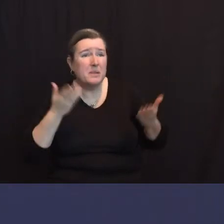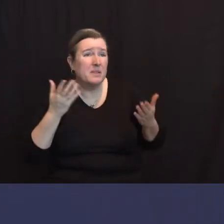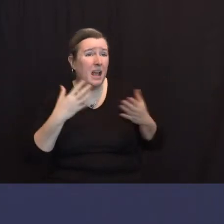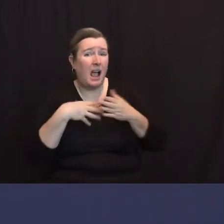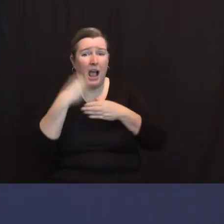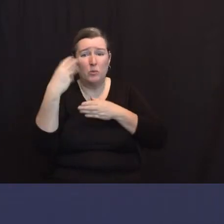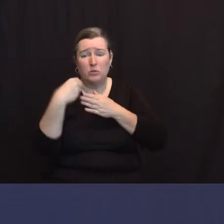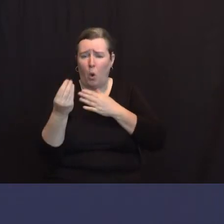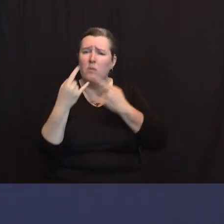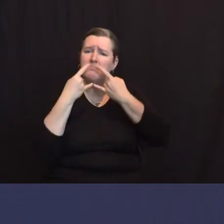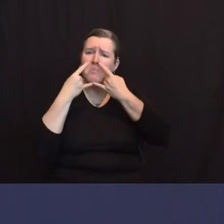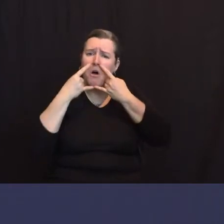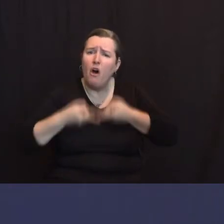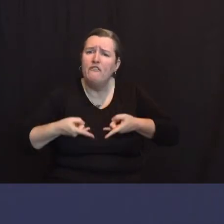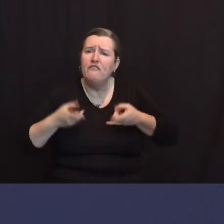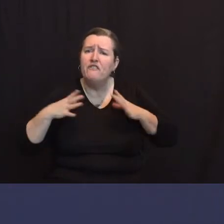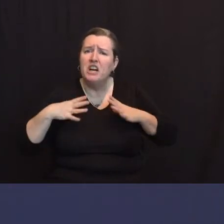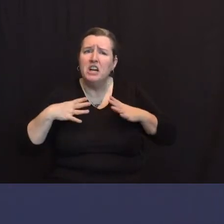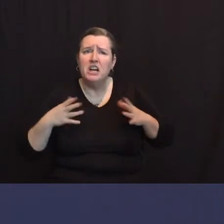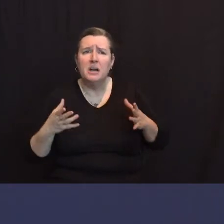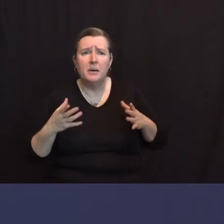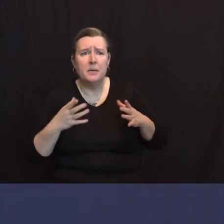to lift it completely indoors,